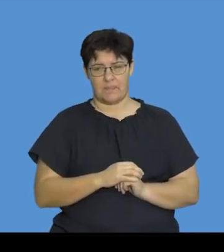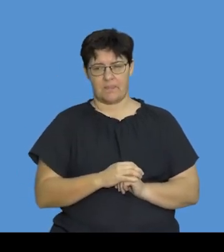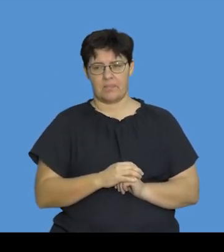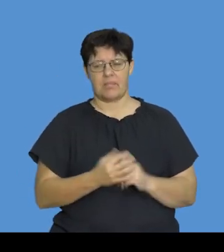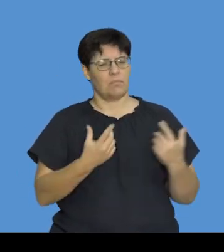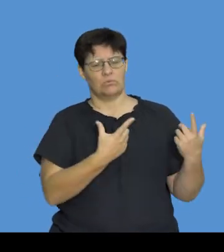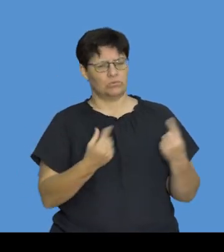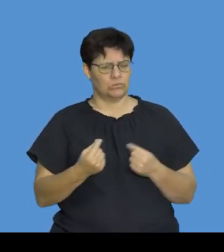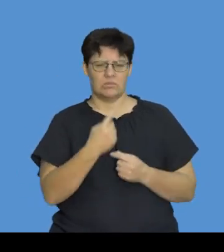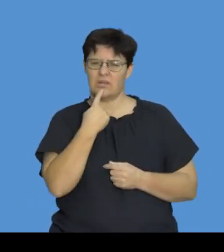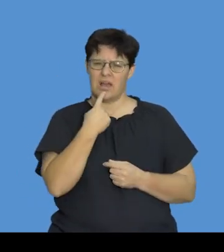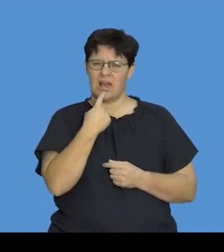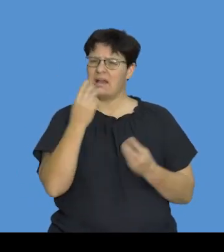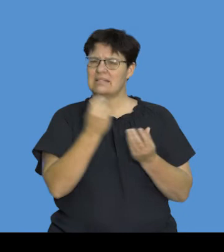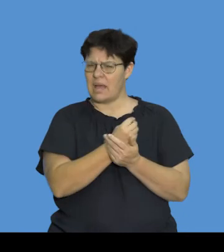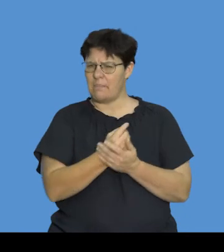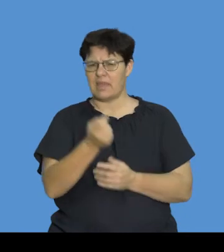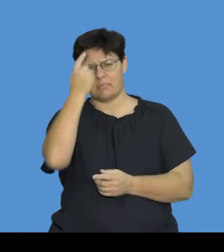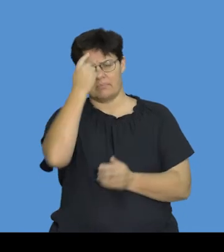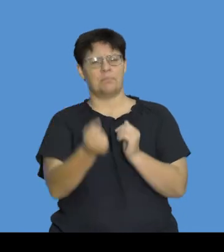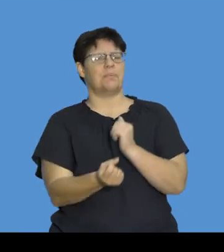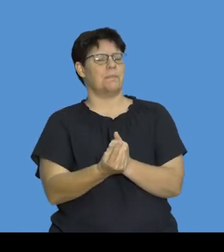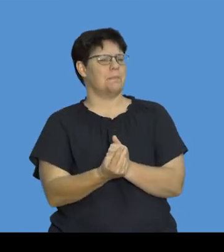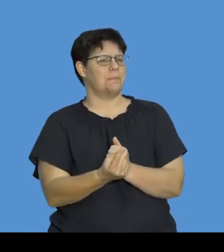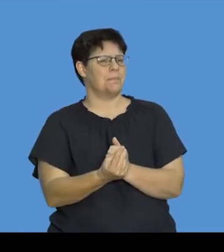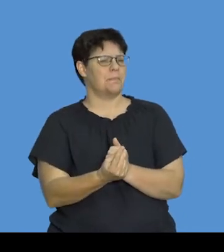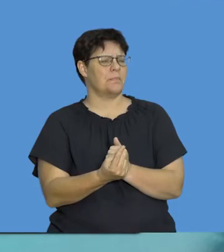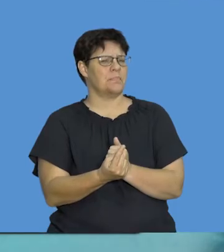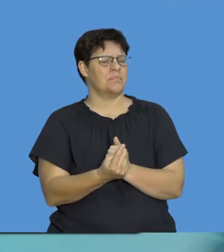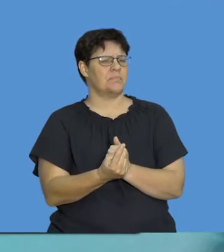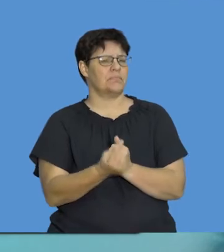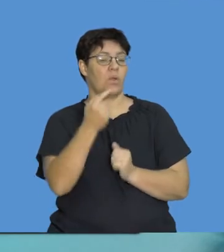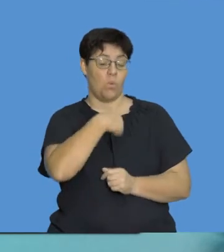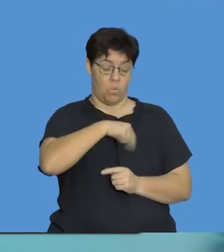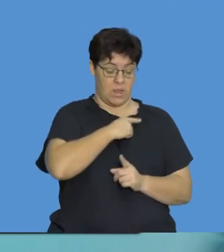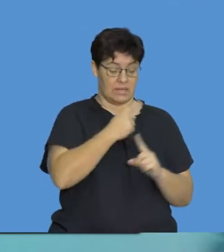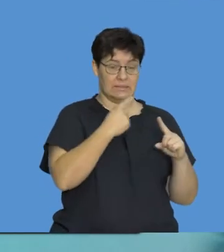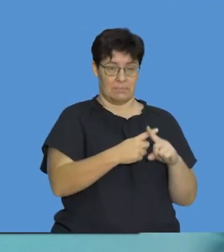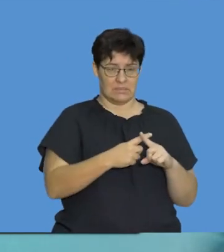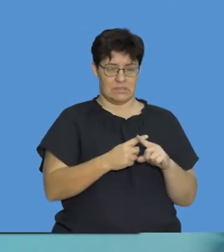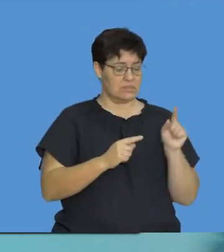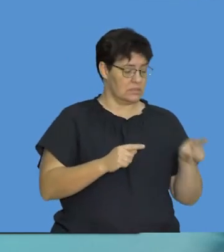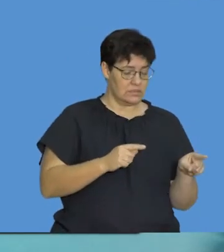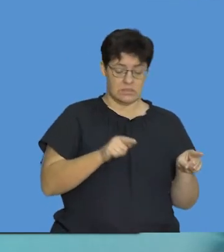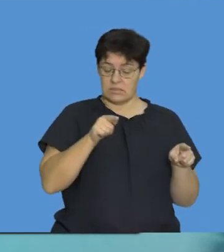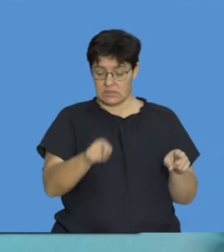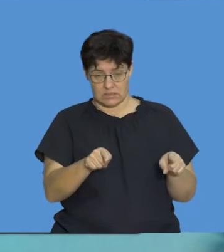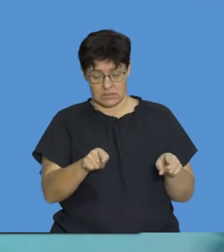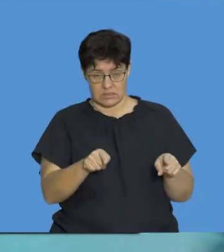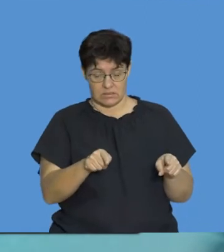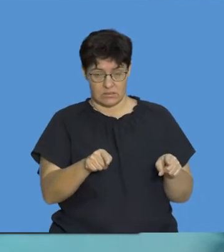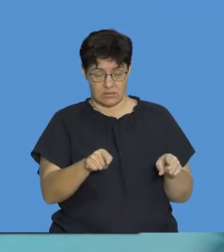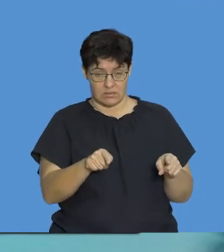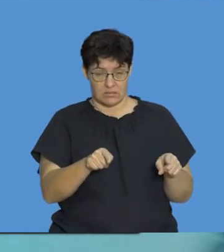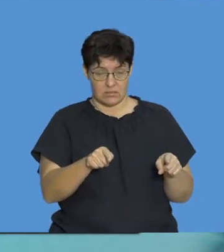I'm doing this here, something is coming to mind. At times, when we are multiplying two terms, right, and we